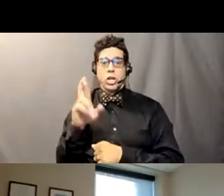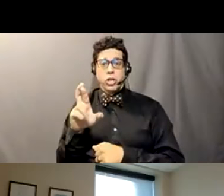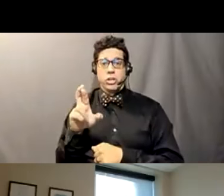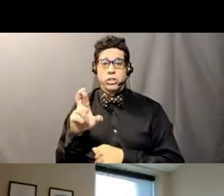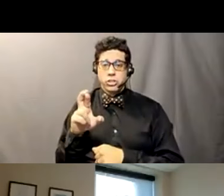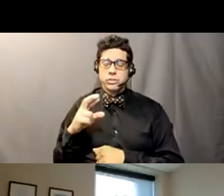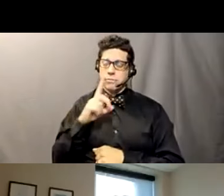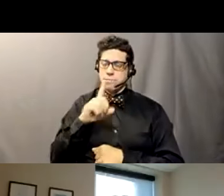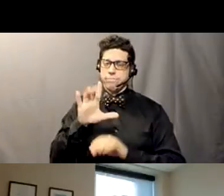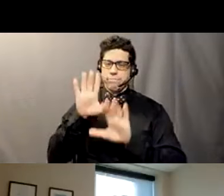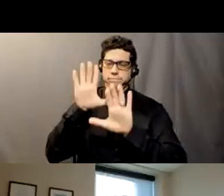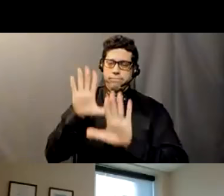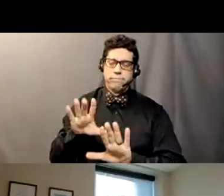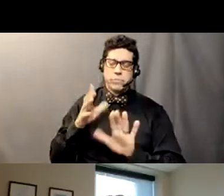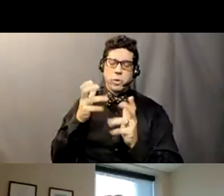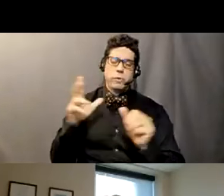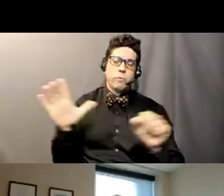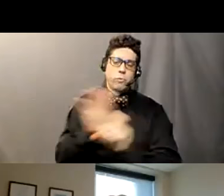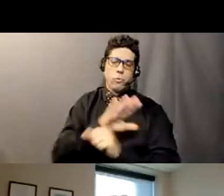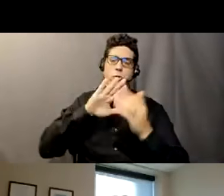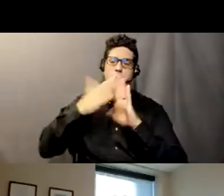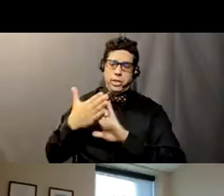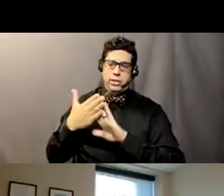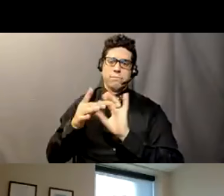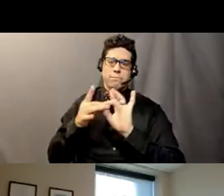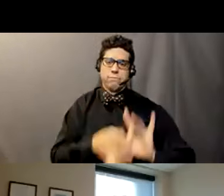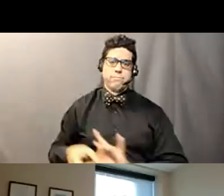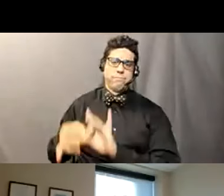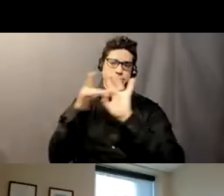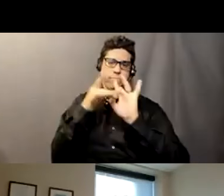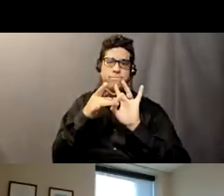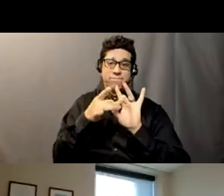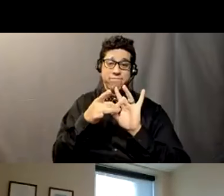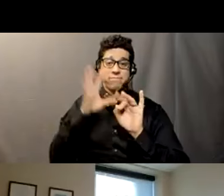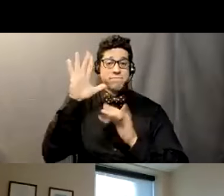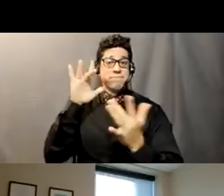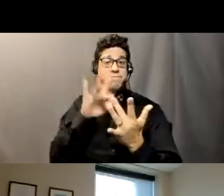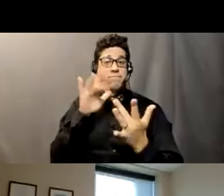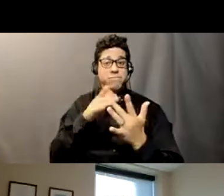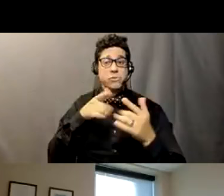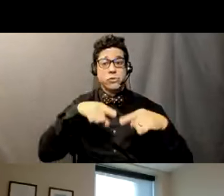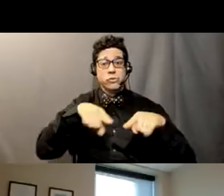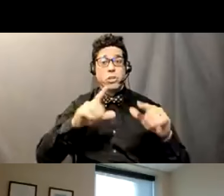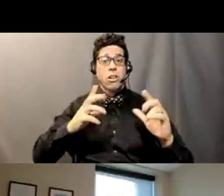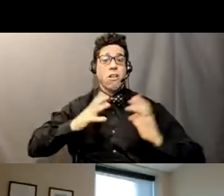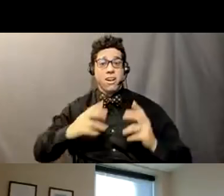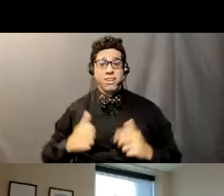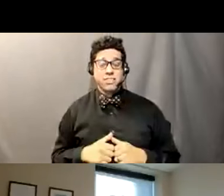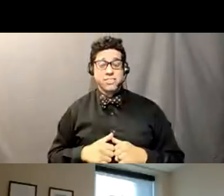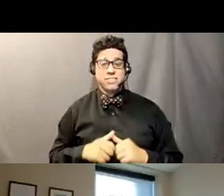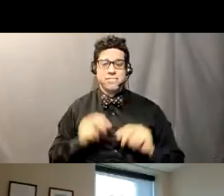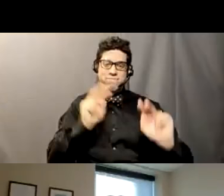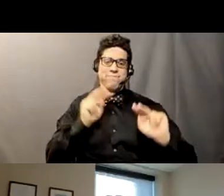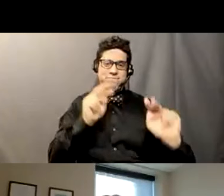looking forward to having a truly community-run coalition. So we will be in touch with you over the holiday season and look forward to meeting with you again